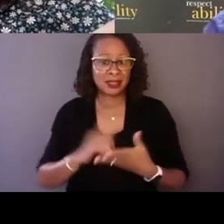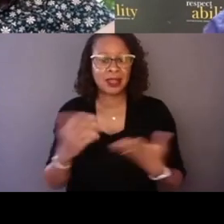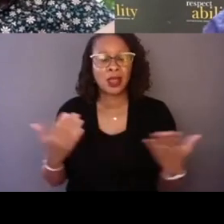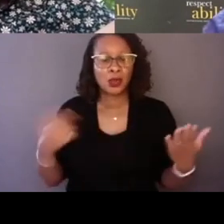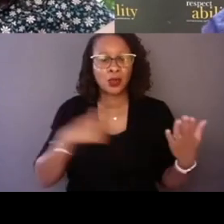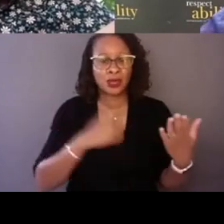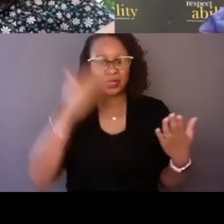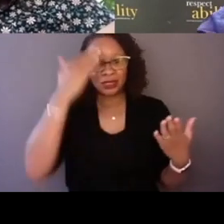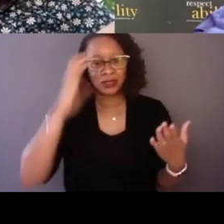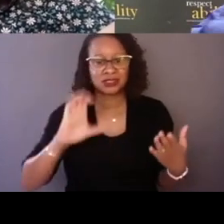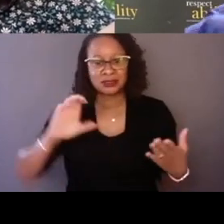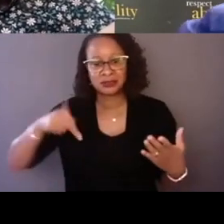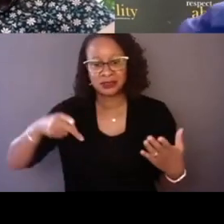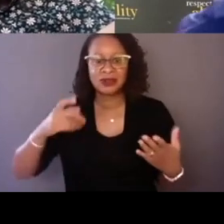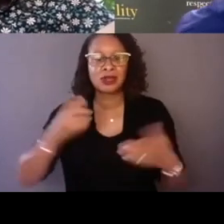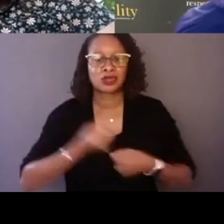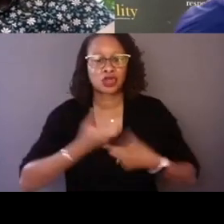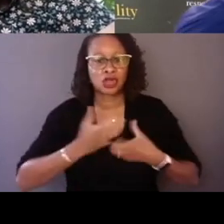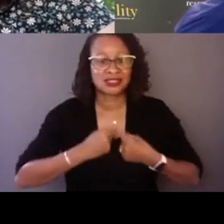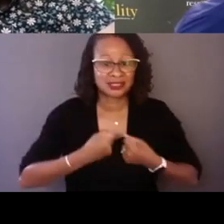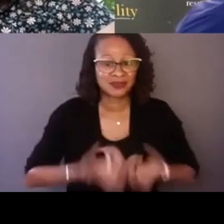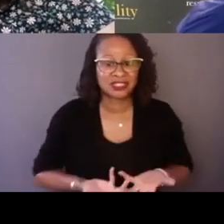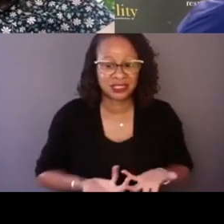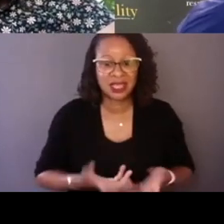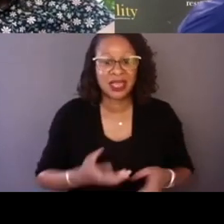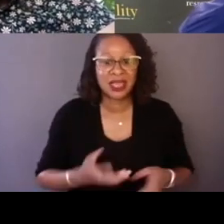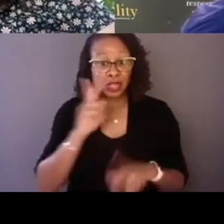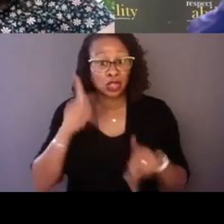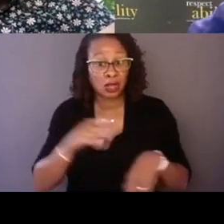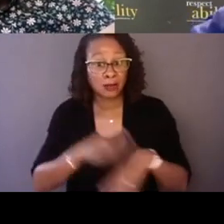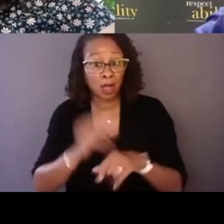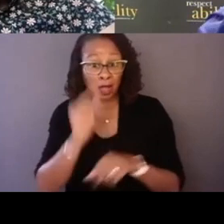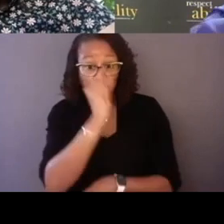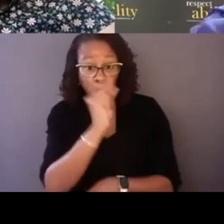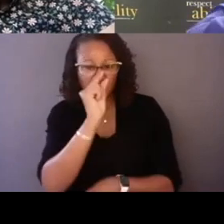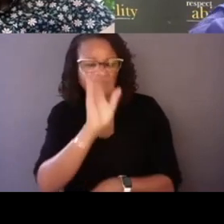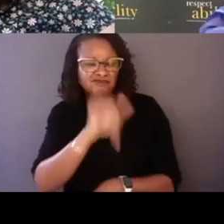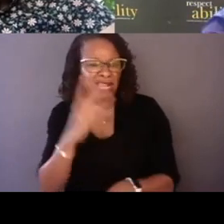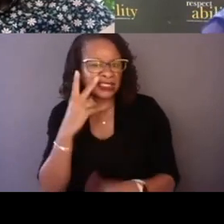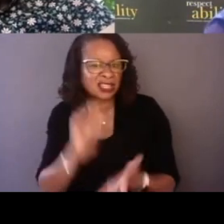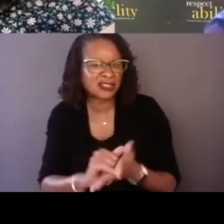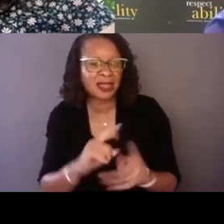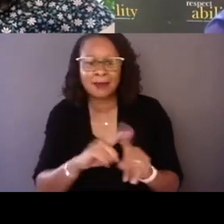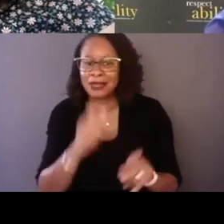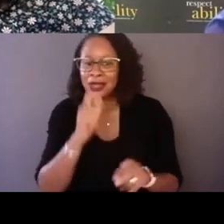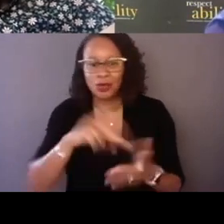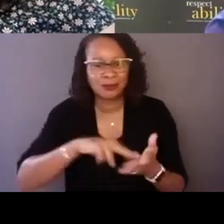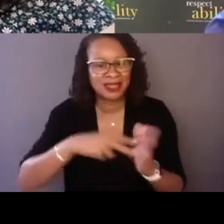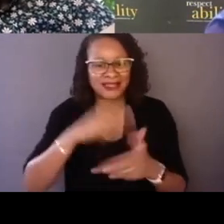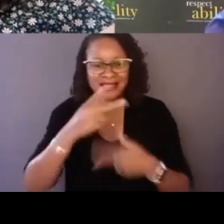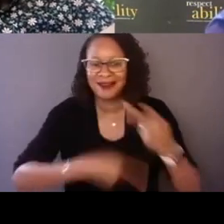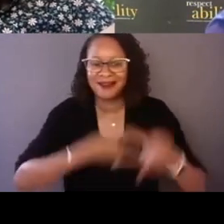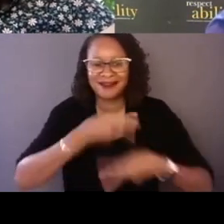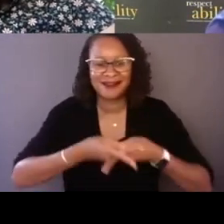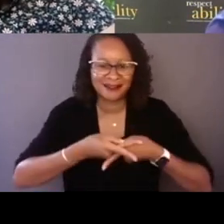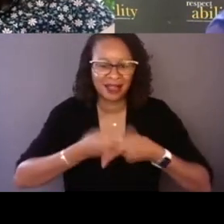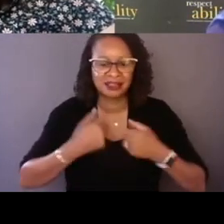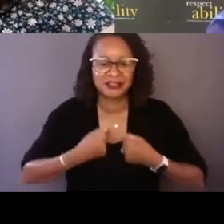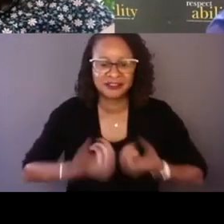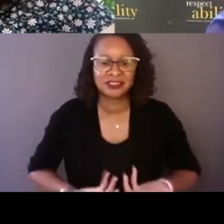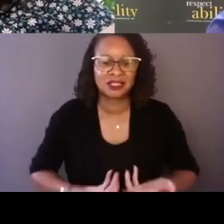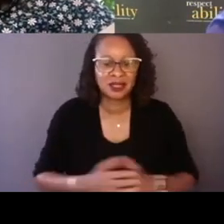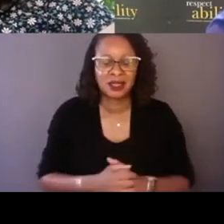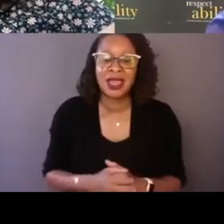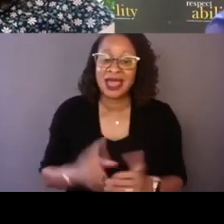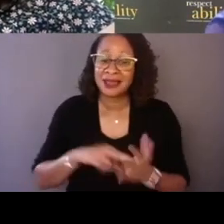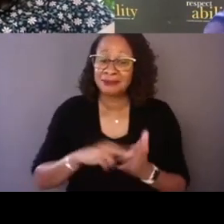cerebral palsy causes fatigue, Aaron, because I could look that up on Google. But I don't mean that kind of tired. I mean that it's